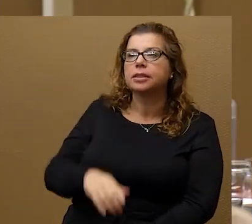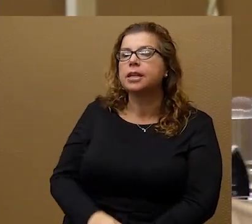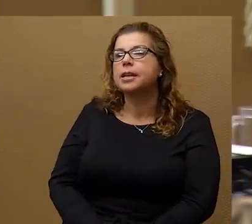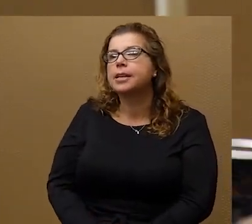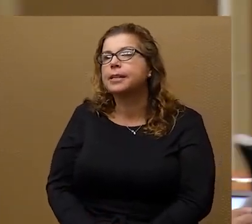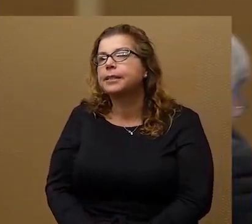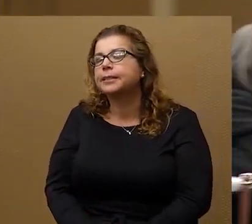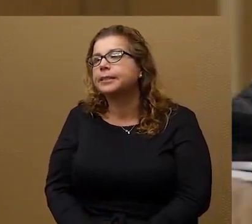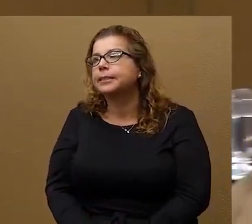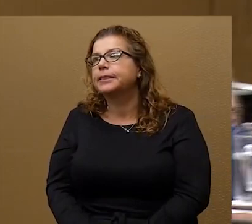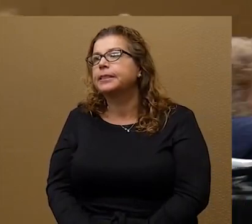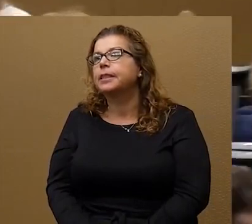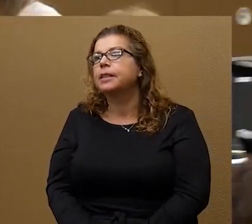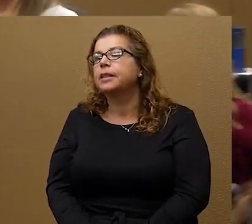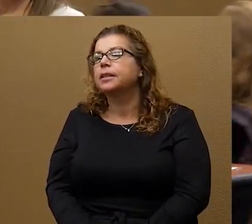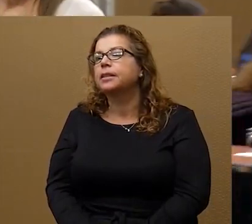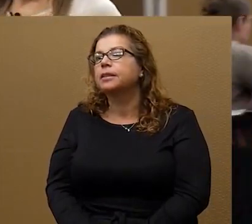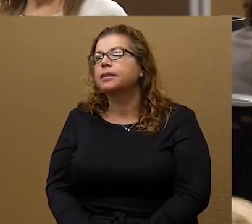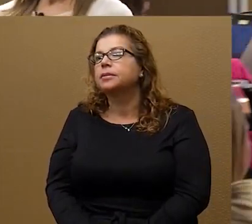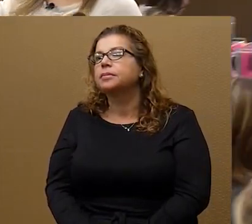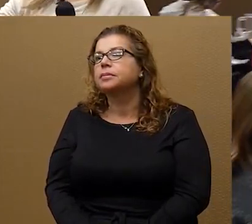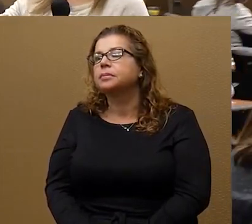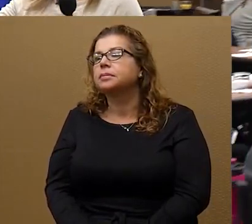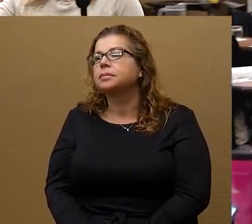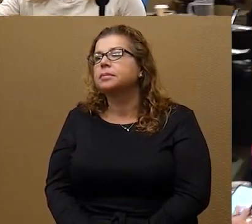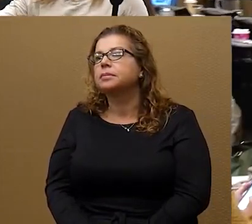you have more to.